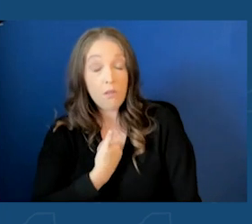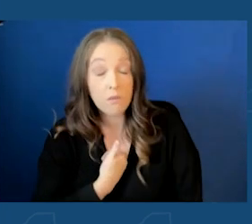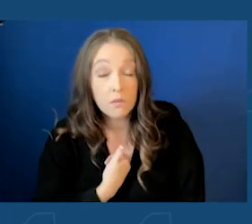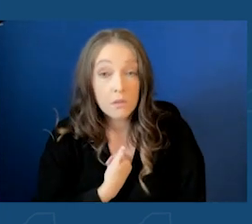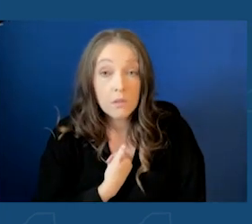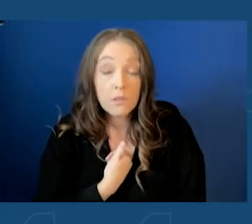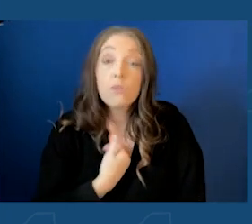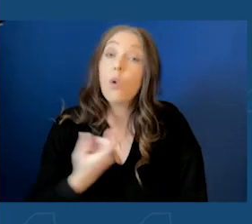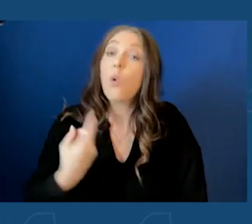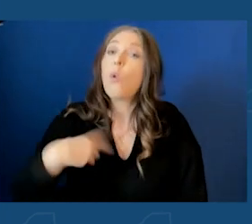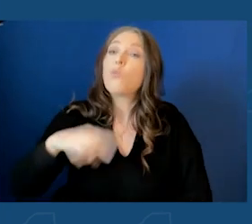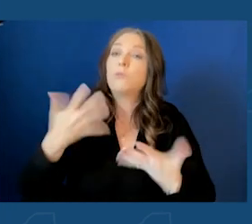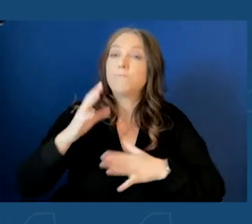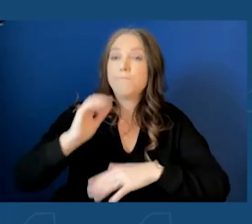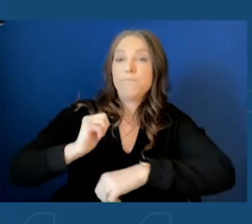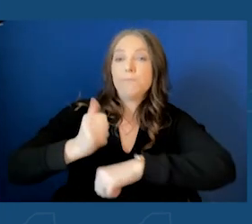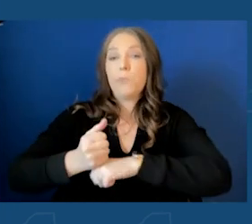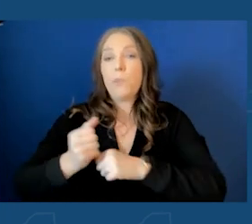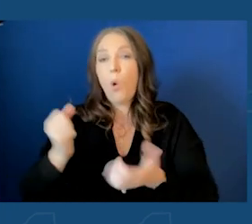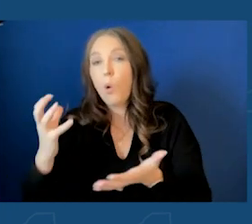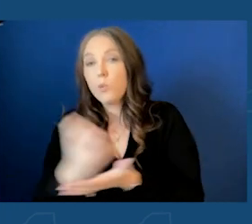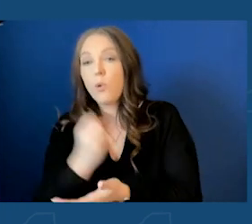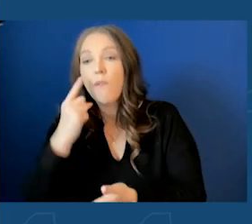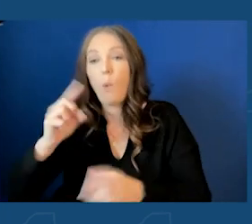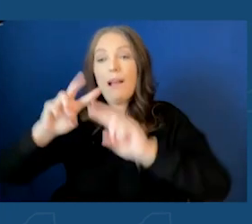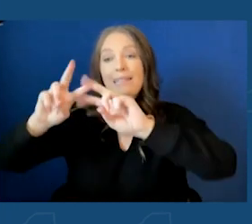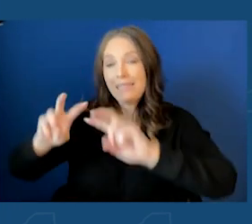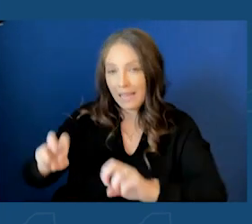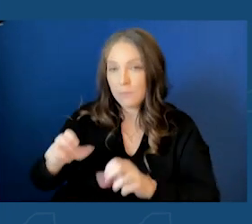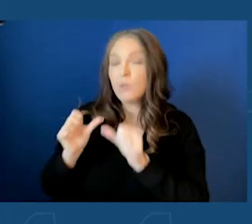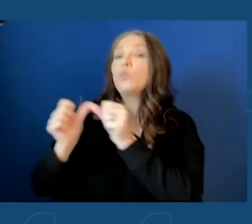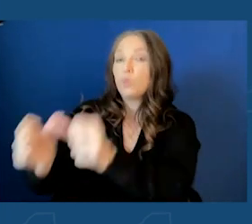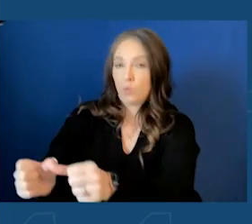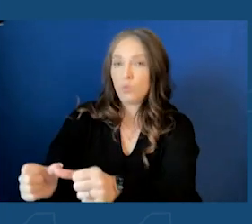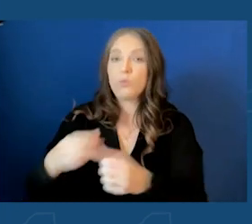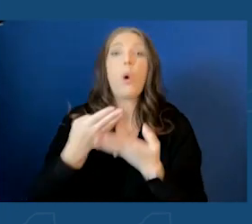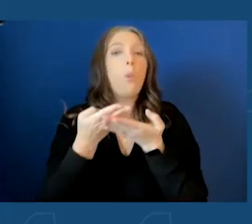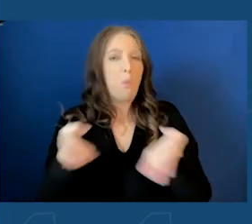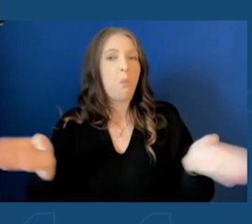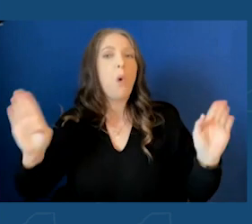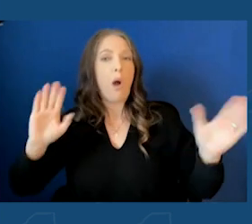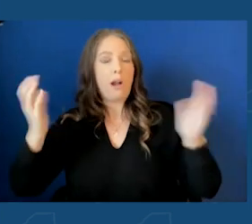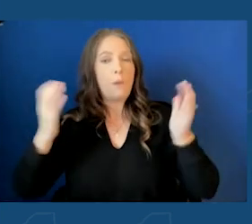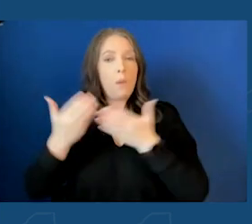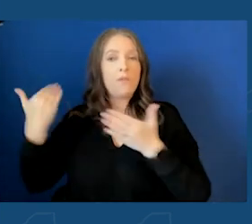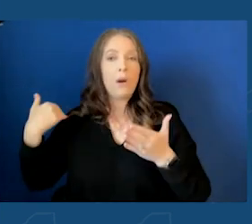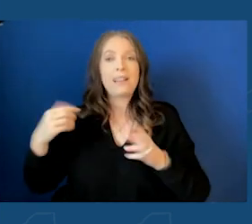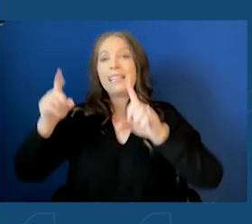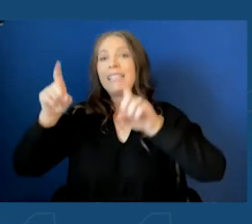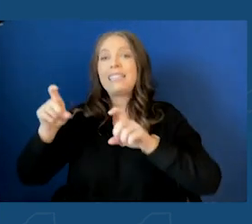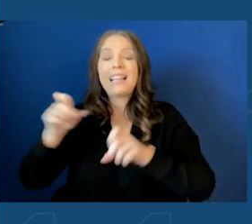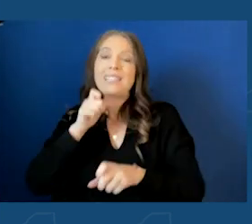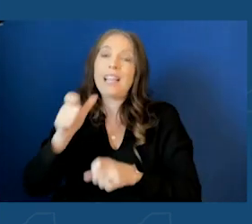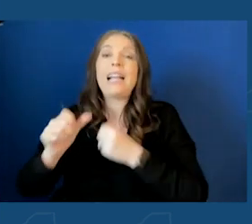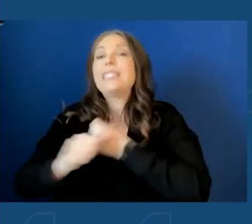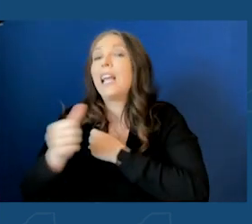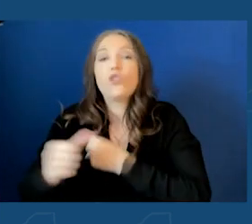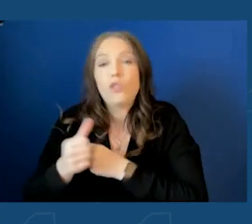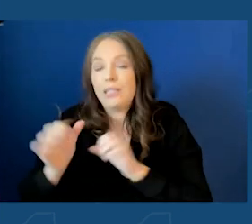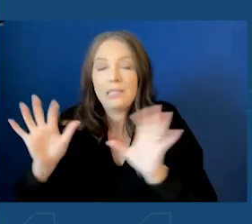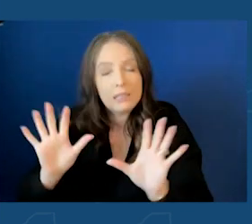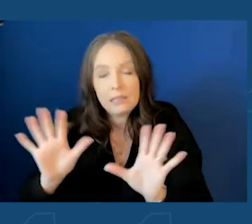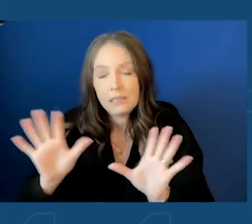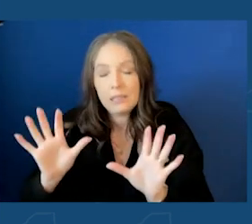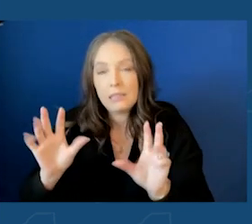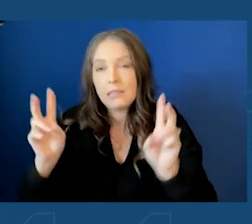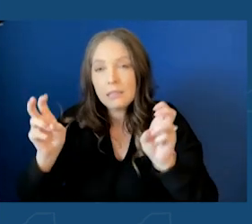for this assessment to go on, which is broader than it had been in the past. And the test isn't dangerousness. That's what people are saying, they